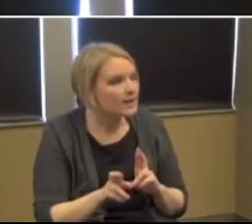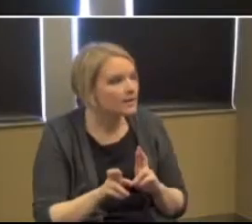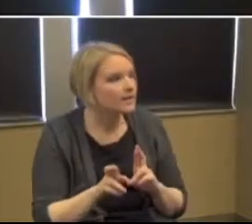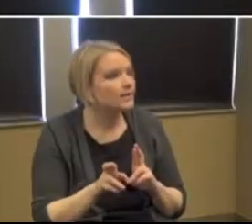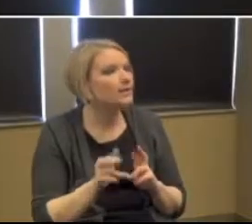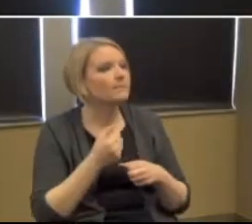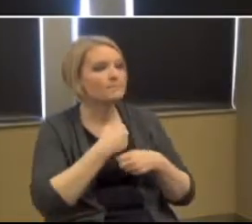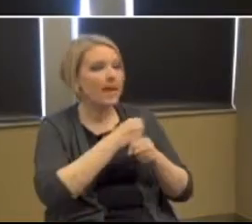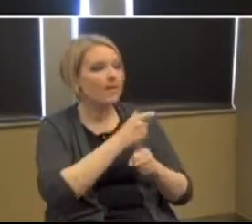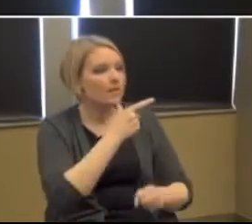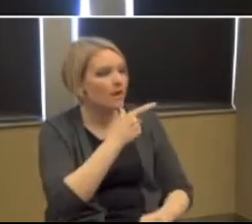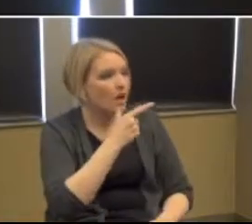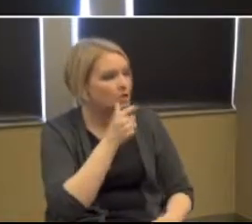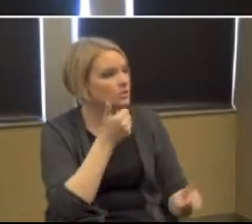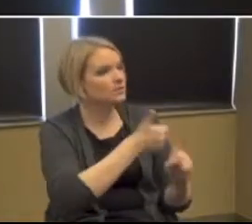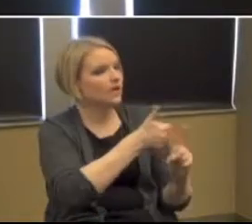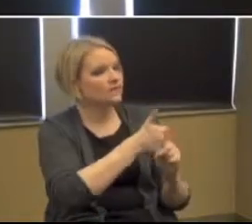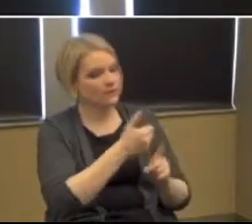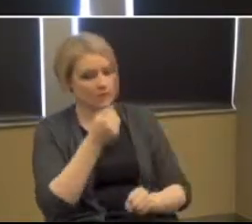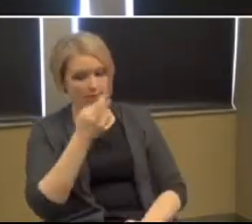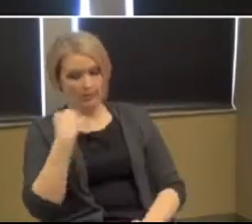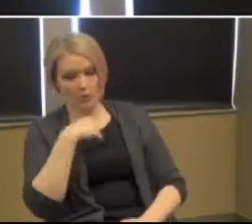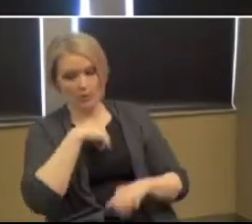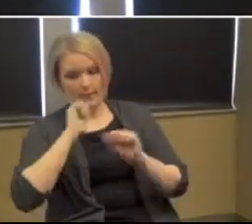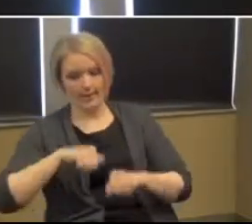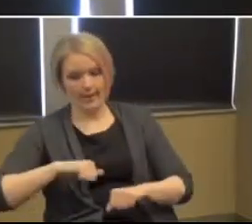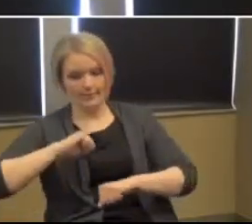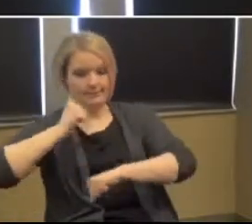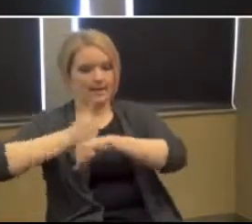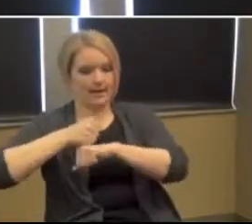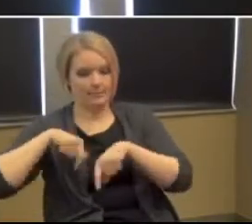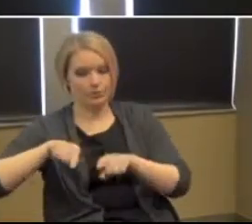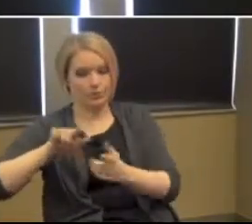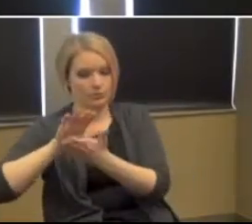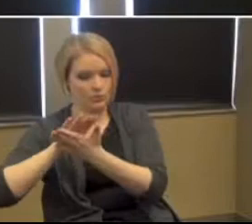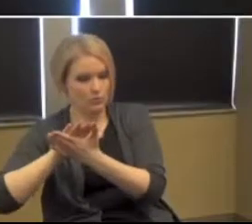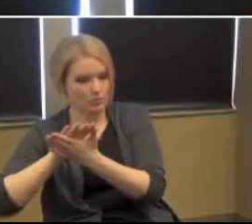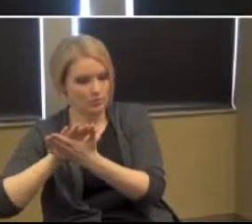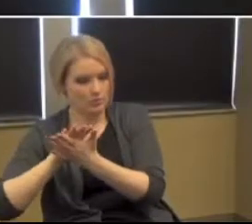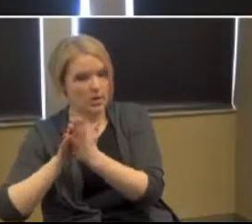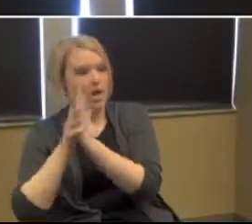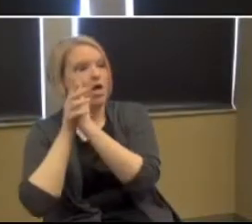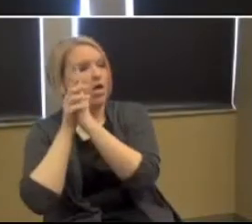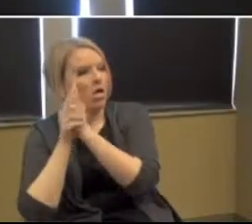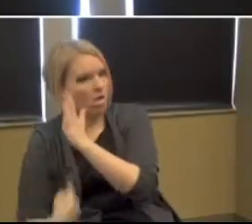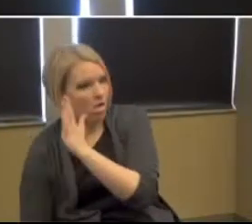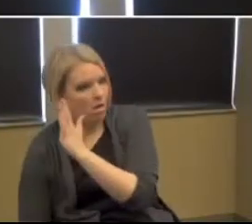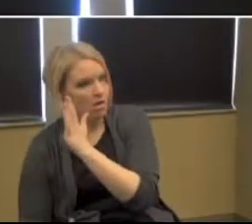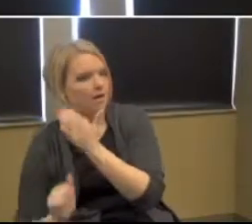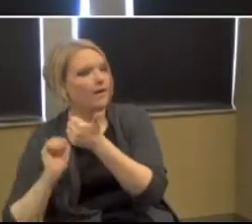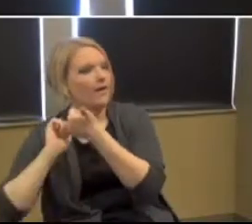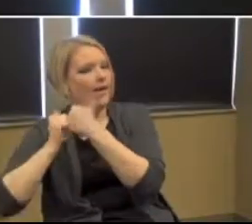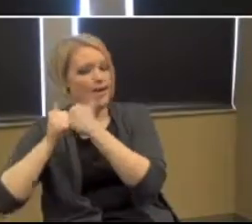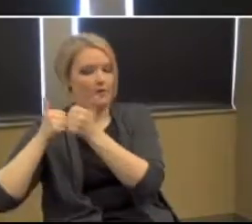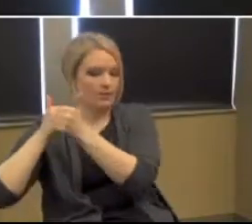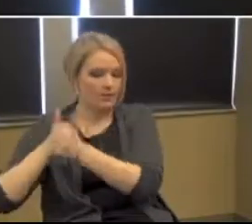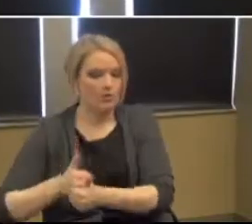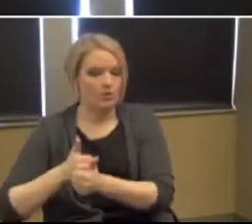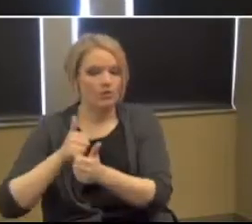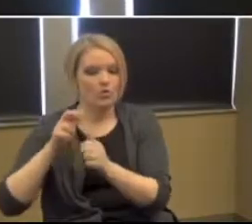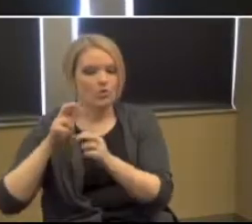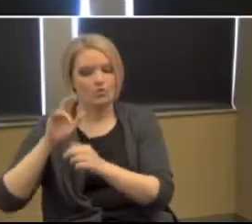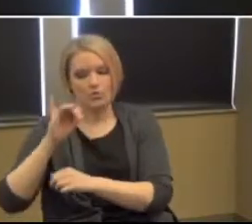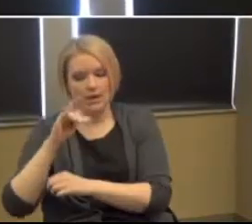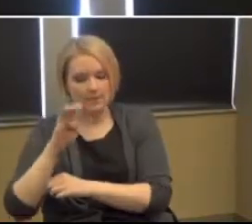lunch. So if we can set up systems like that at school to teach how to, follow recipes and how to cook, we can